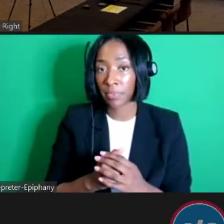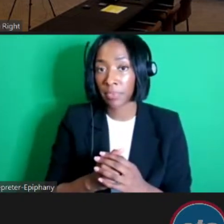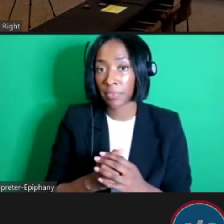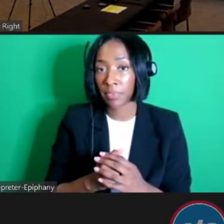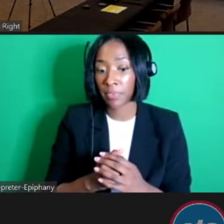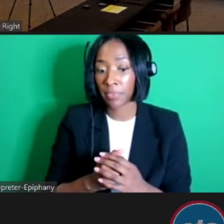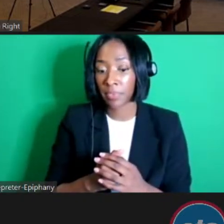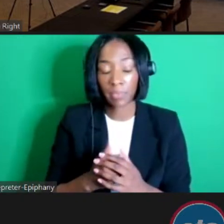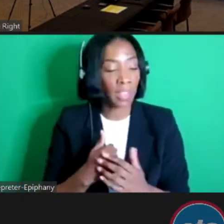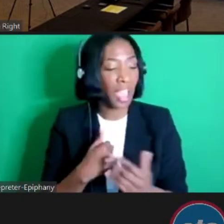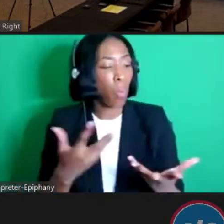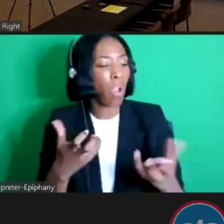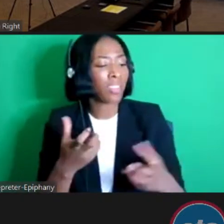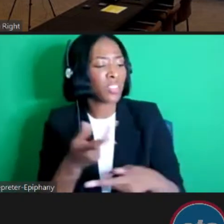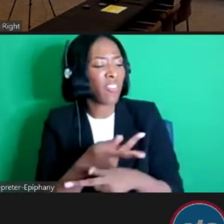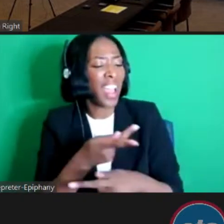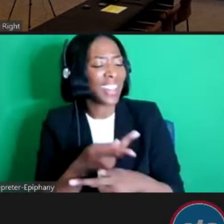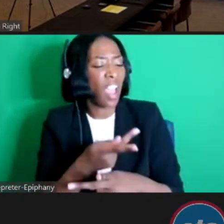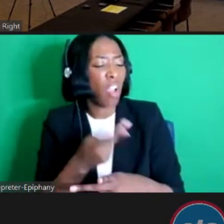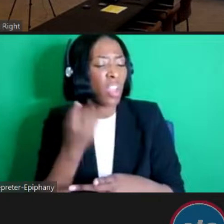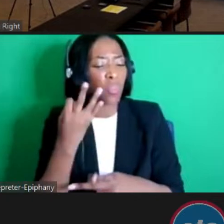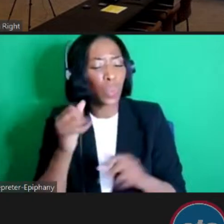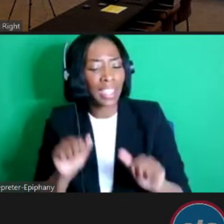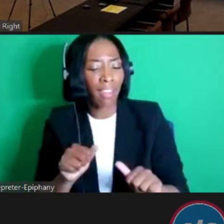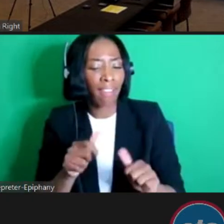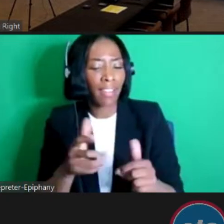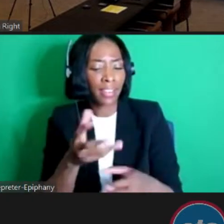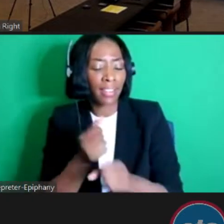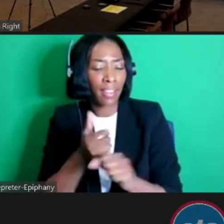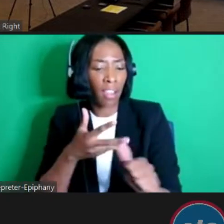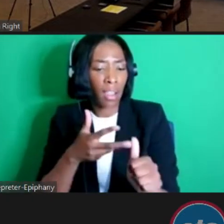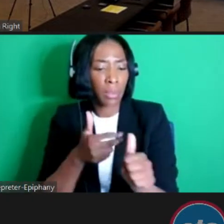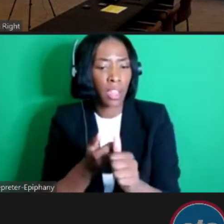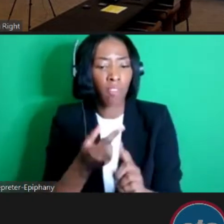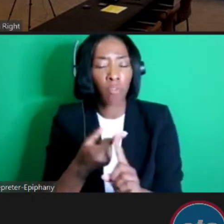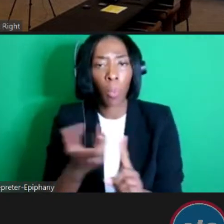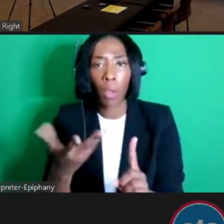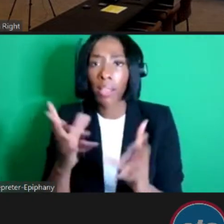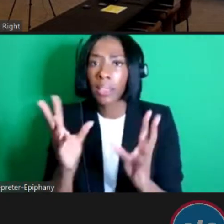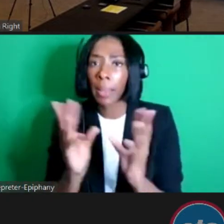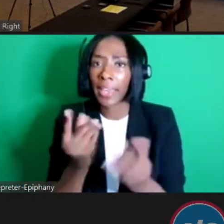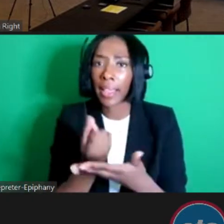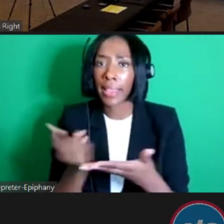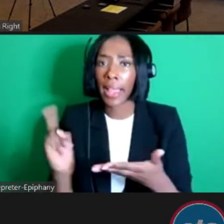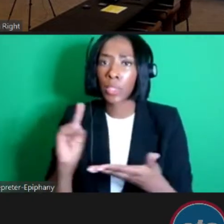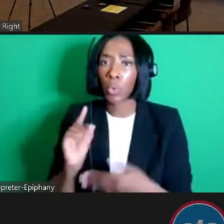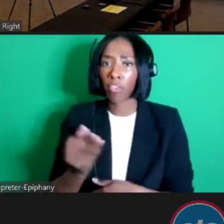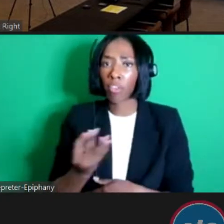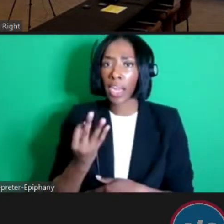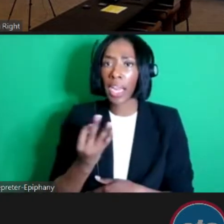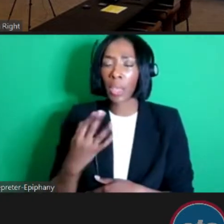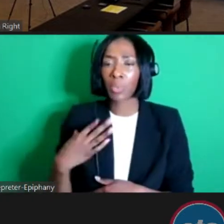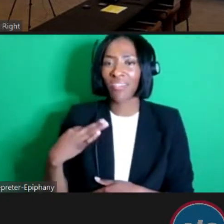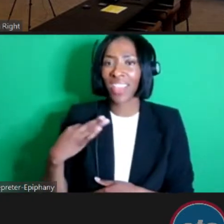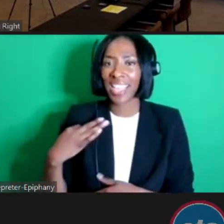I wanted to find out if we could get an update of the meeting last Friday. It was a voluntary